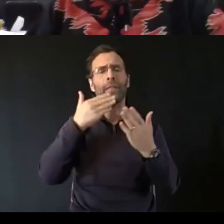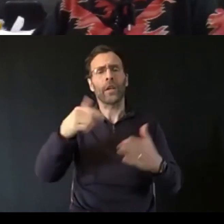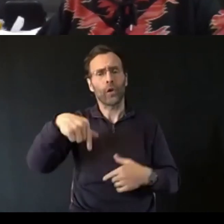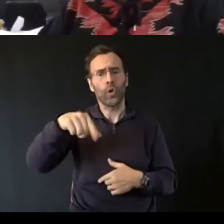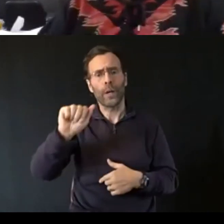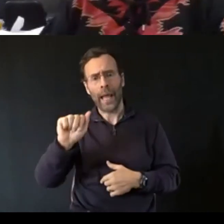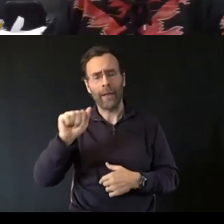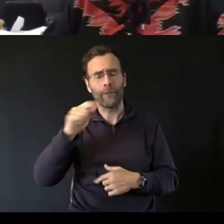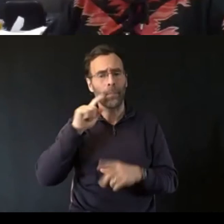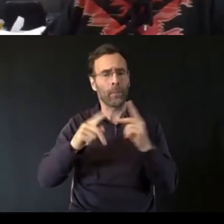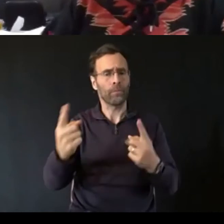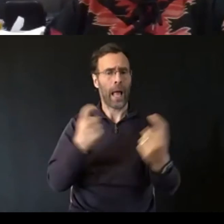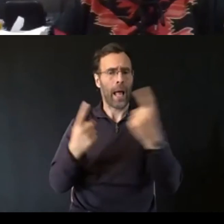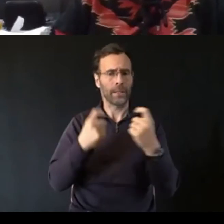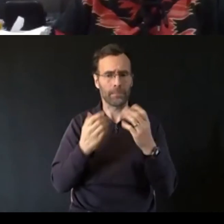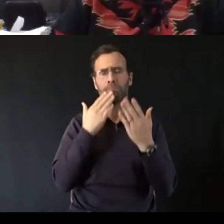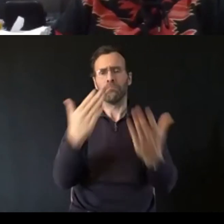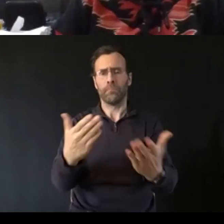the attendees.